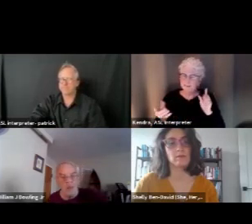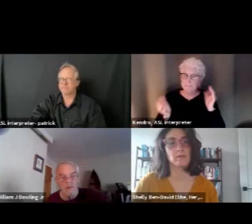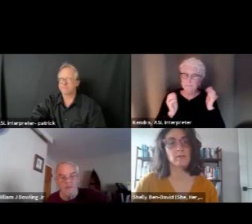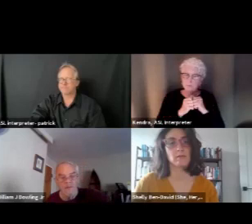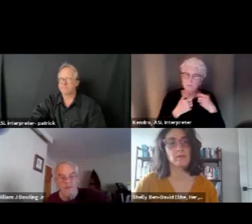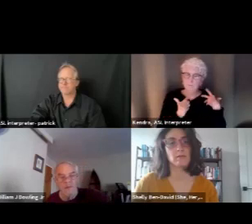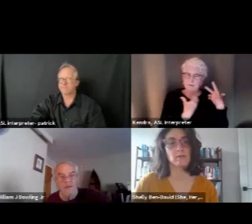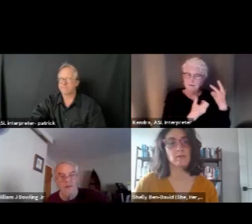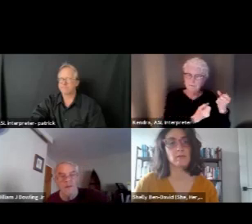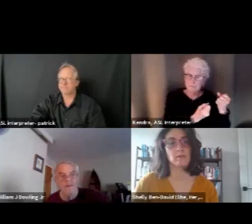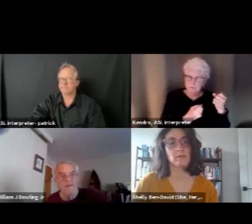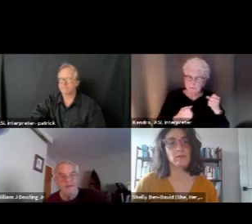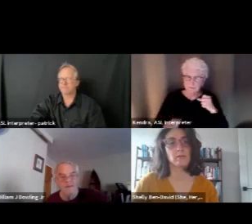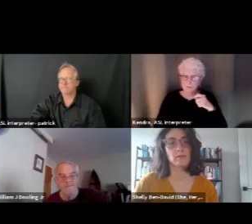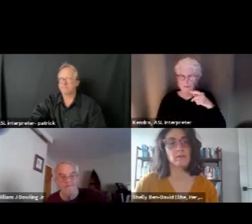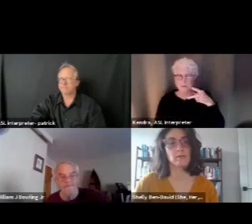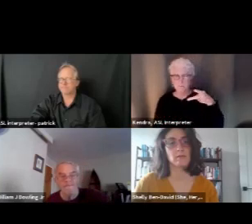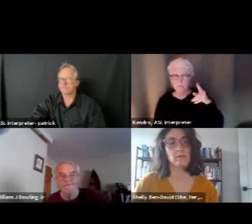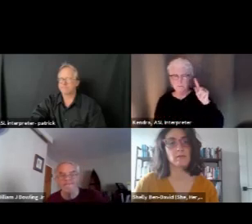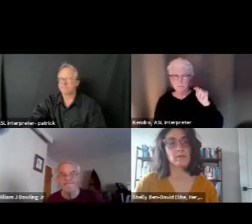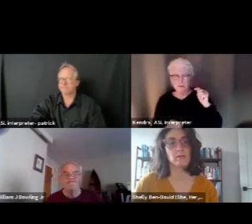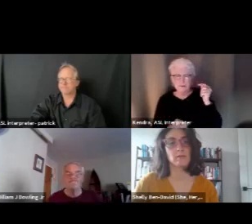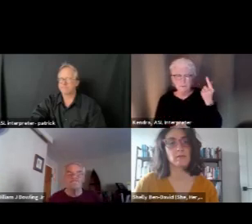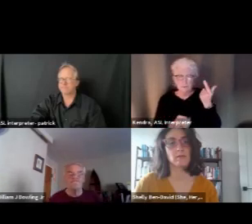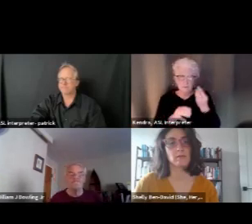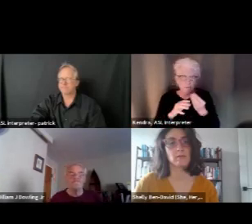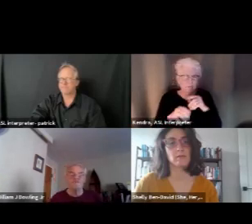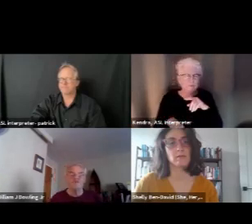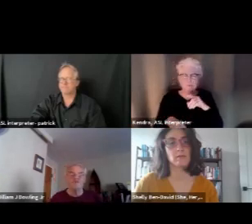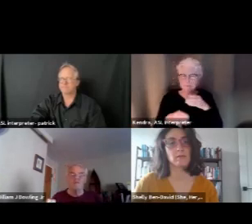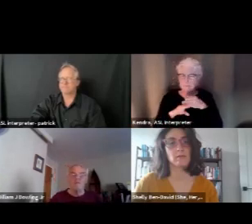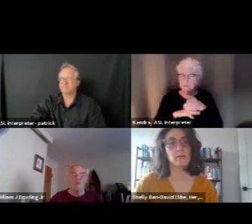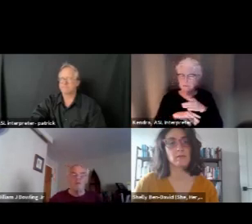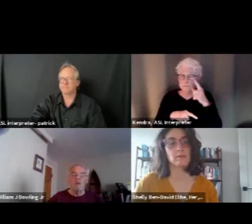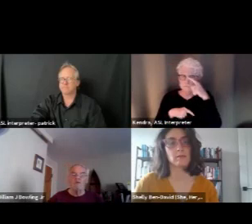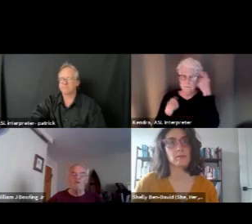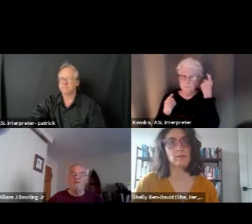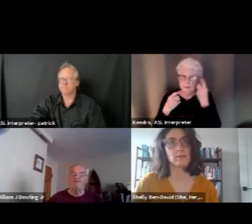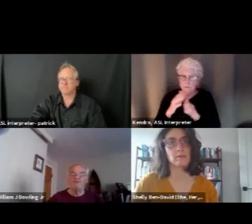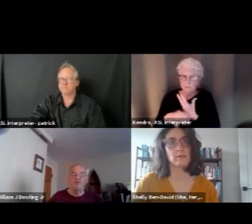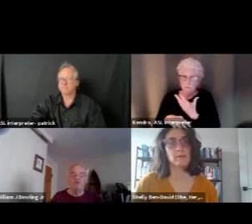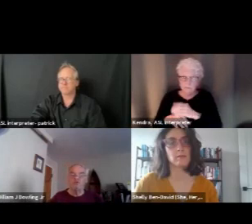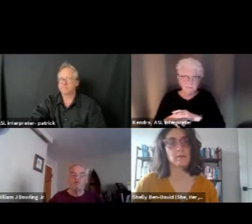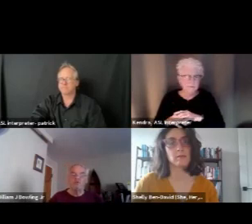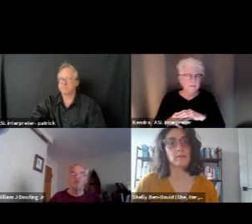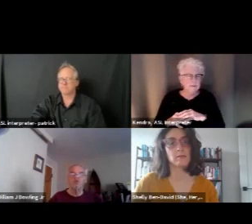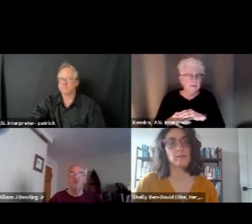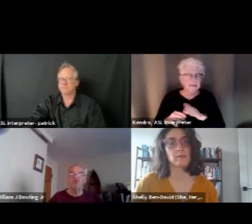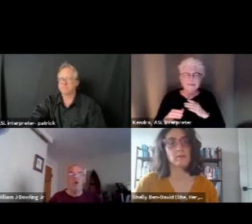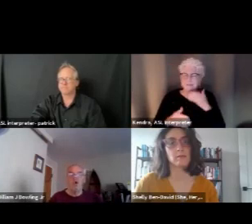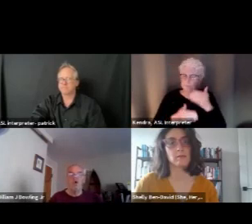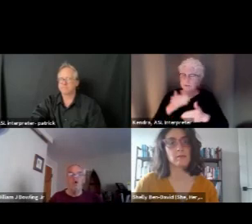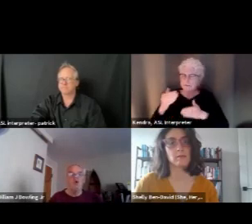might be wondering, maybe is recovery like an entire process of transformation in some sense?